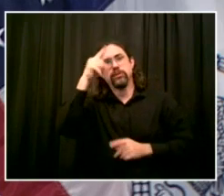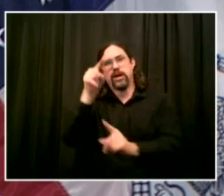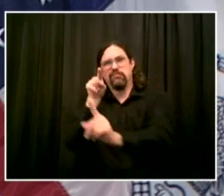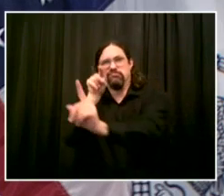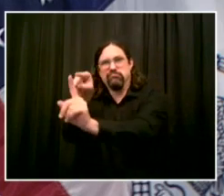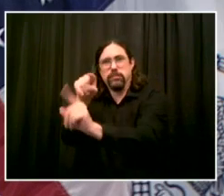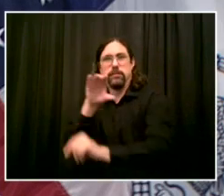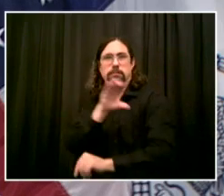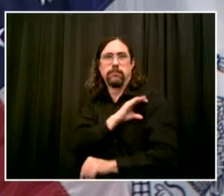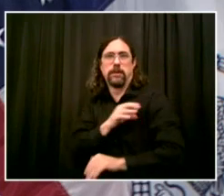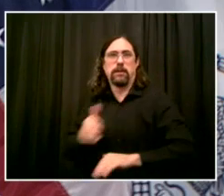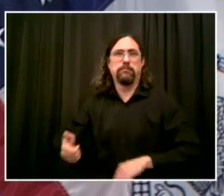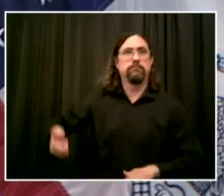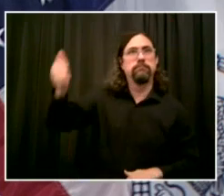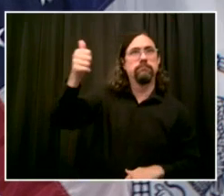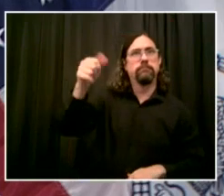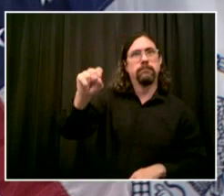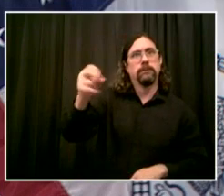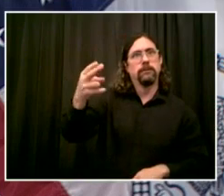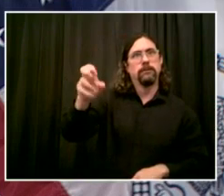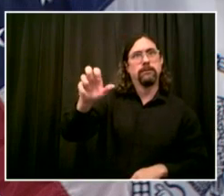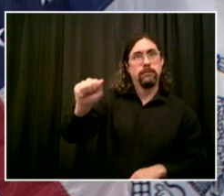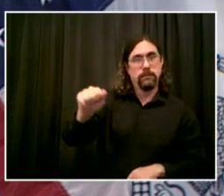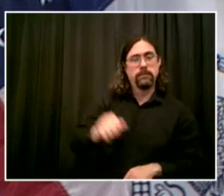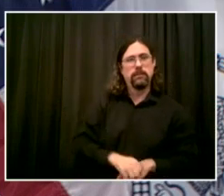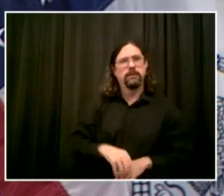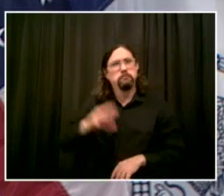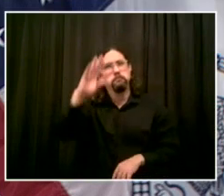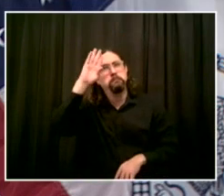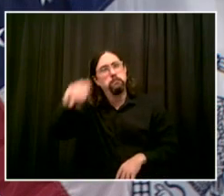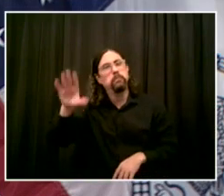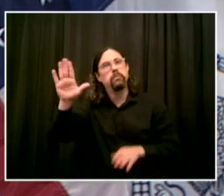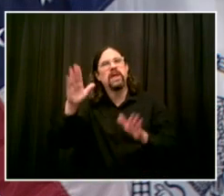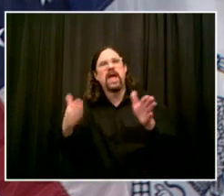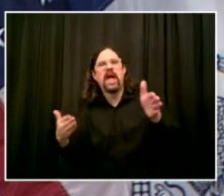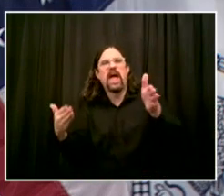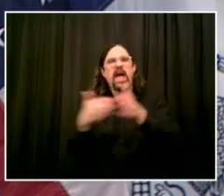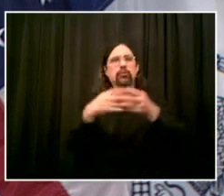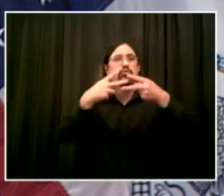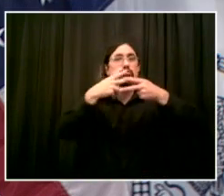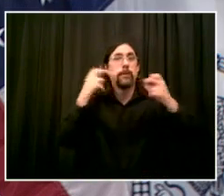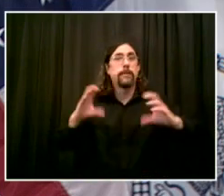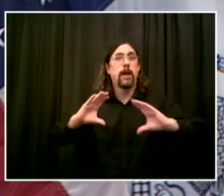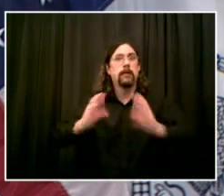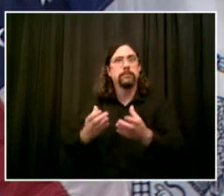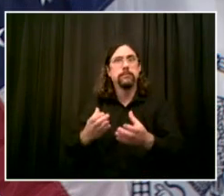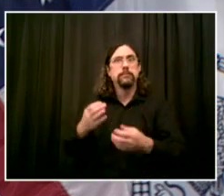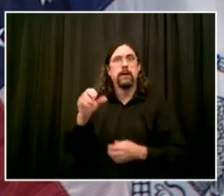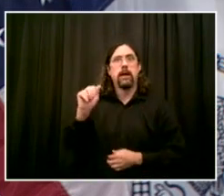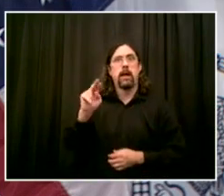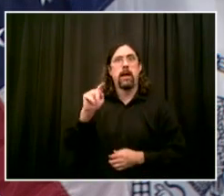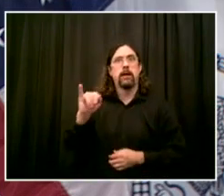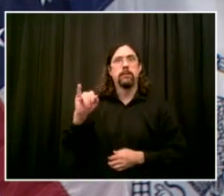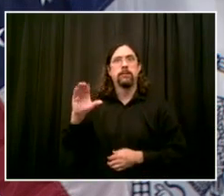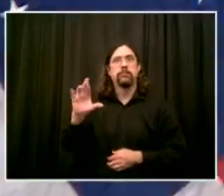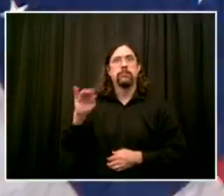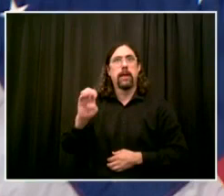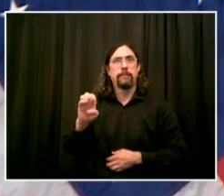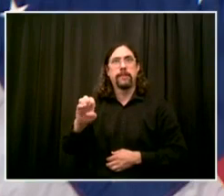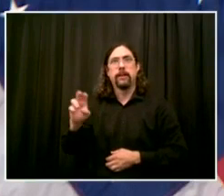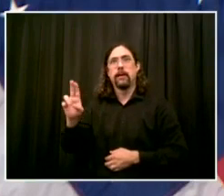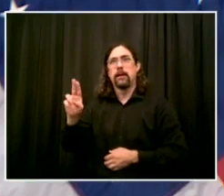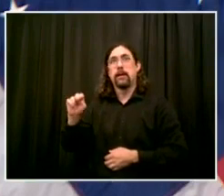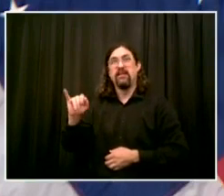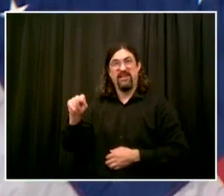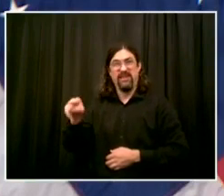formed that's somewhat analogous to it? Yeah, thank you for the question. So when you look